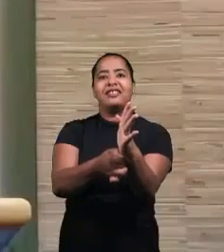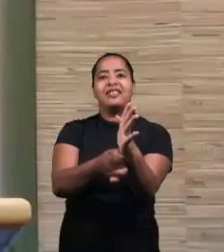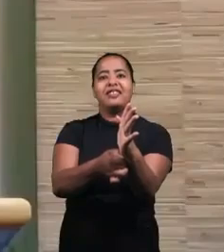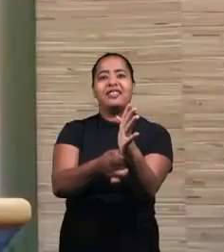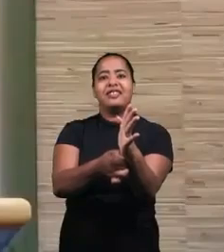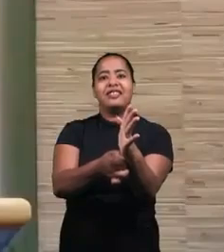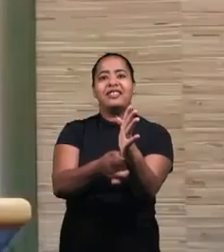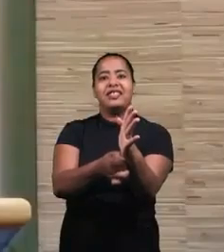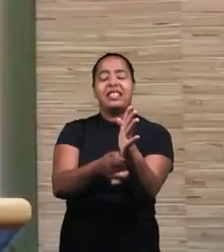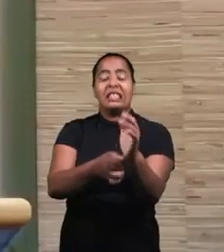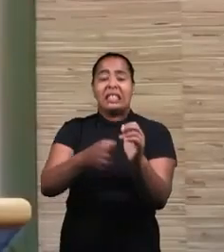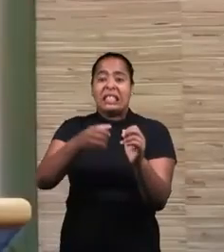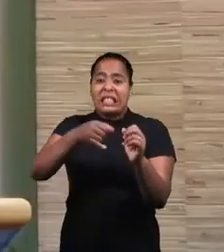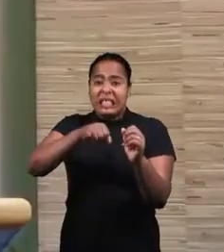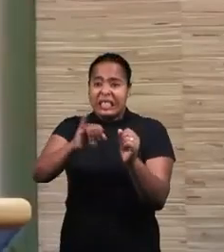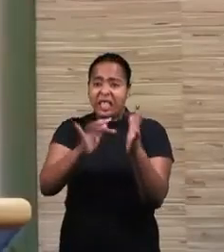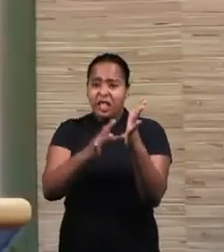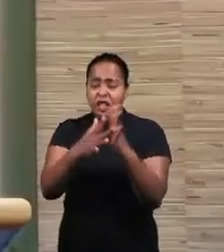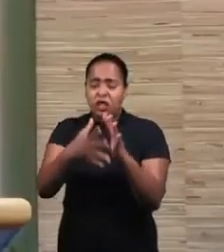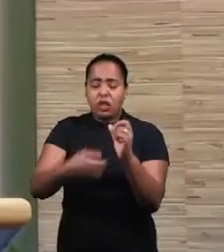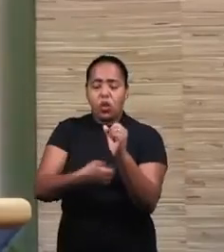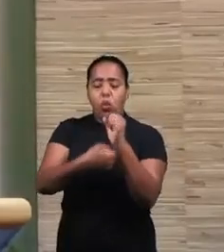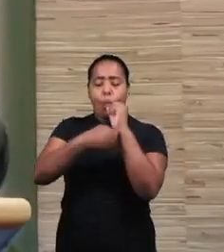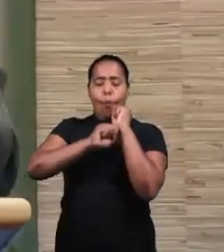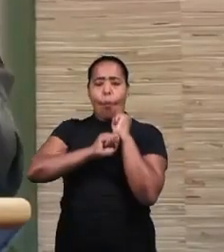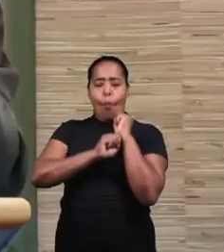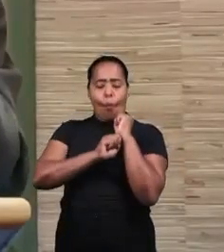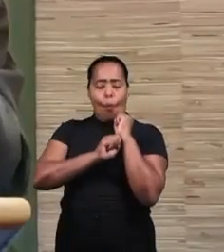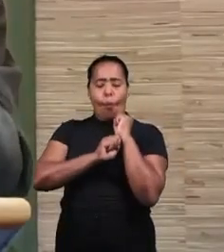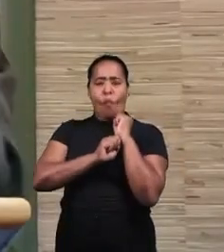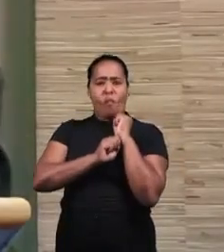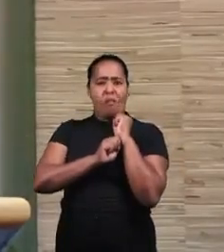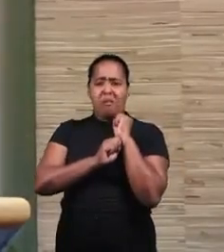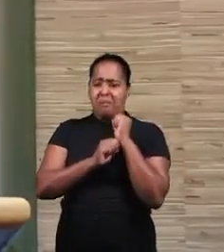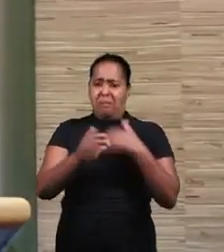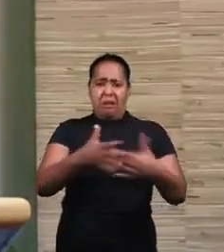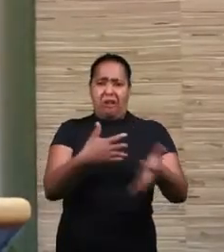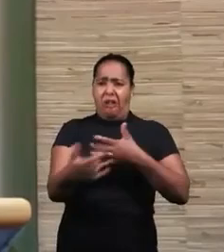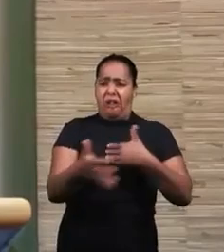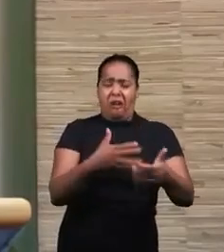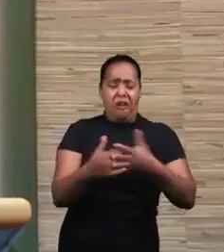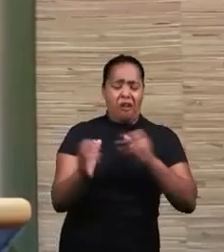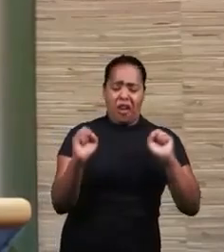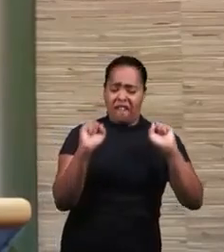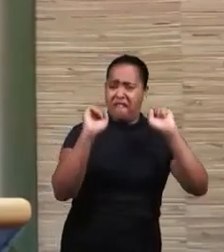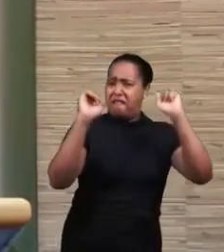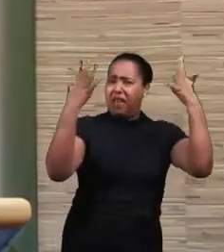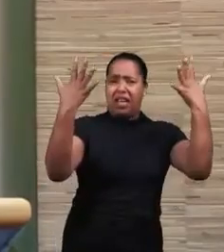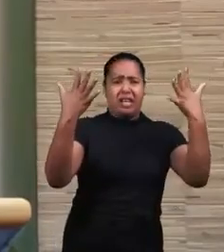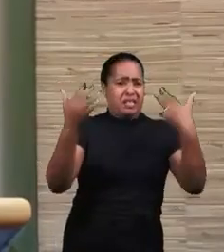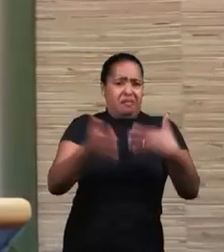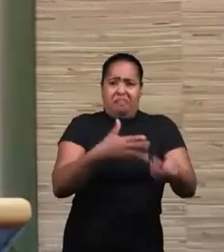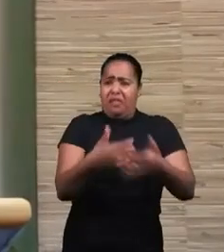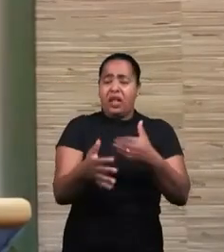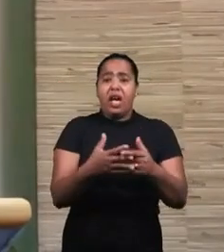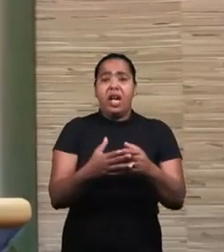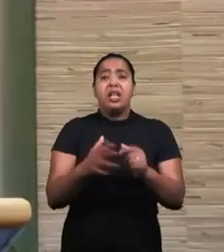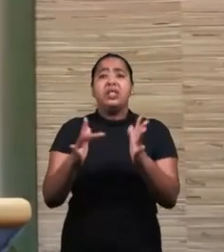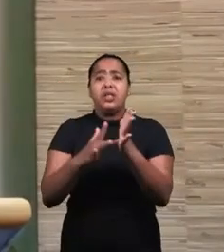not revealed, you may organize the feast you want, you may add the excitement you want. He needs to be revealed to